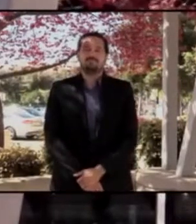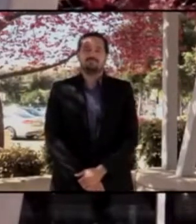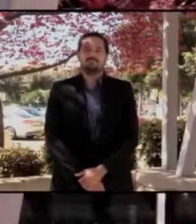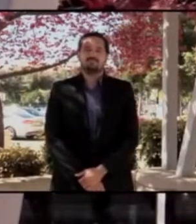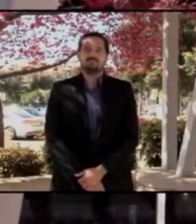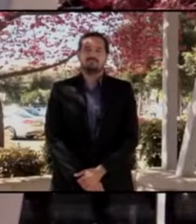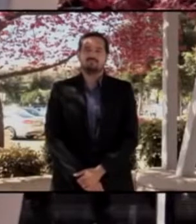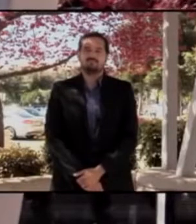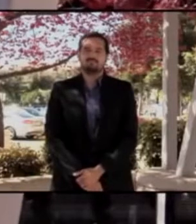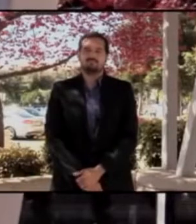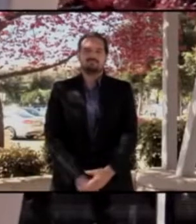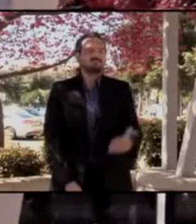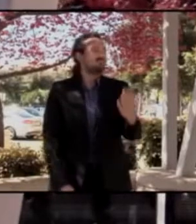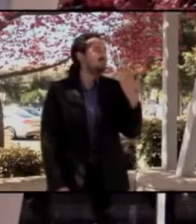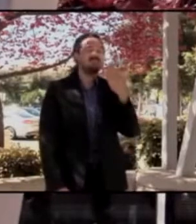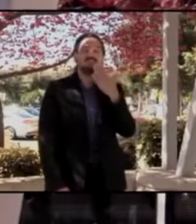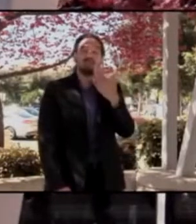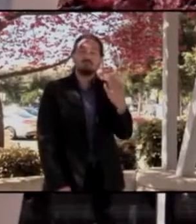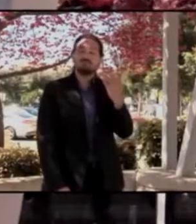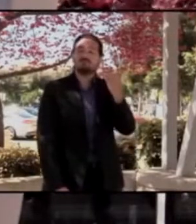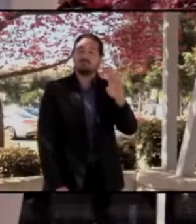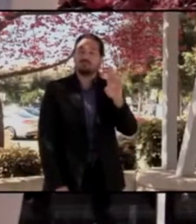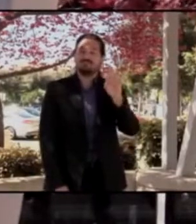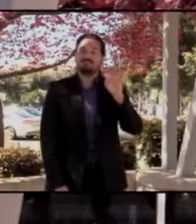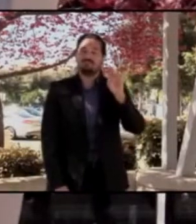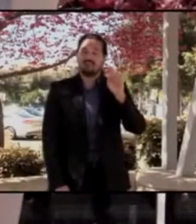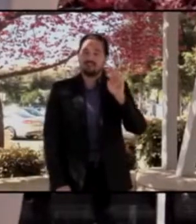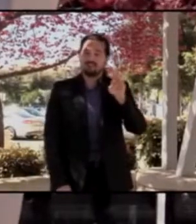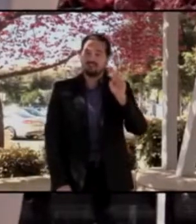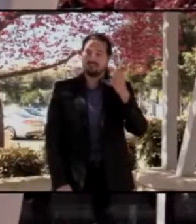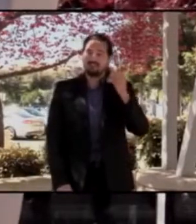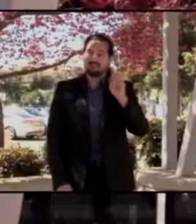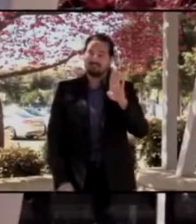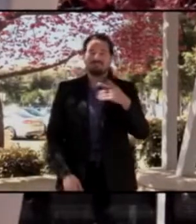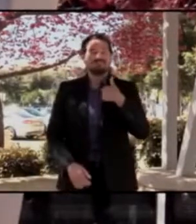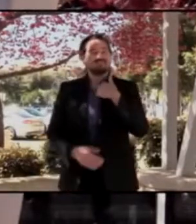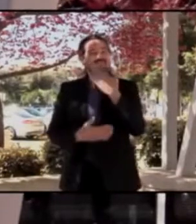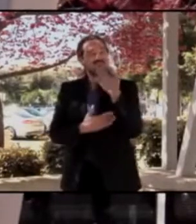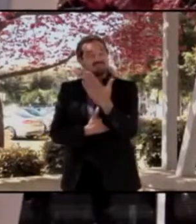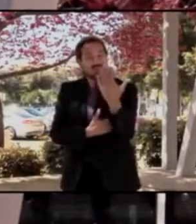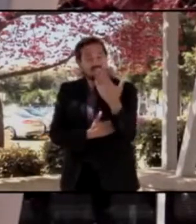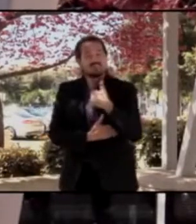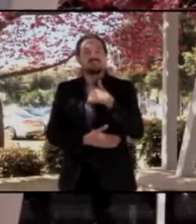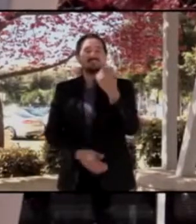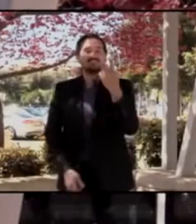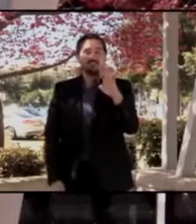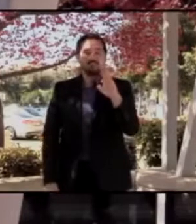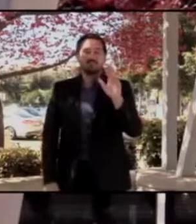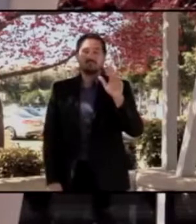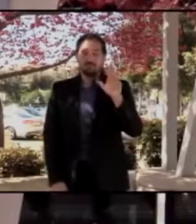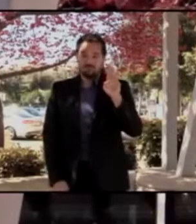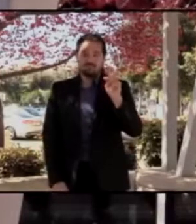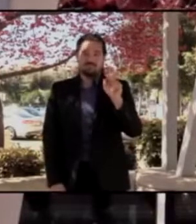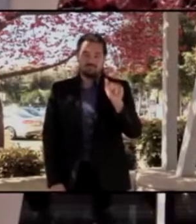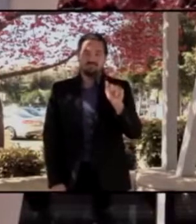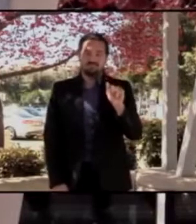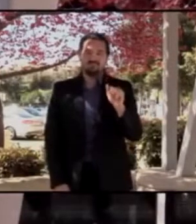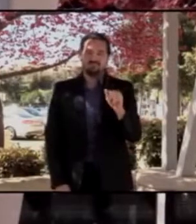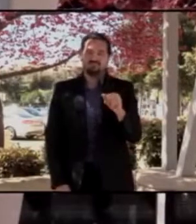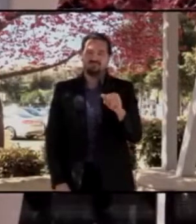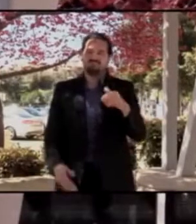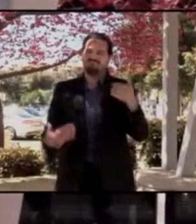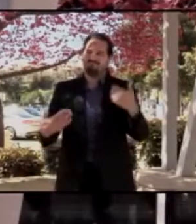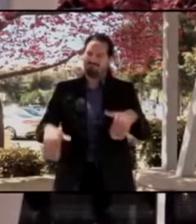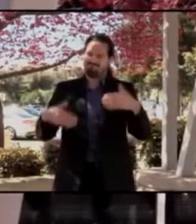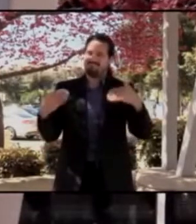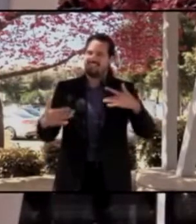Thank you, Dr. Fenstersheib. Good morning. My name is Rocio Luna. As we reflect on this exciting milestone in our historic fight against